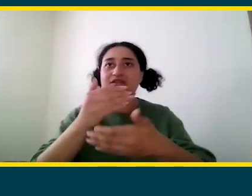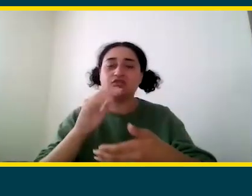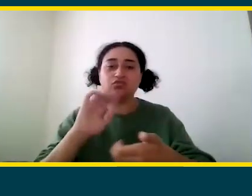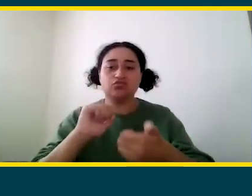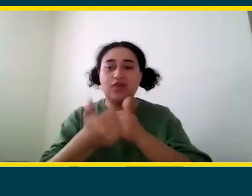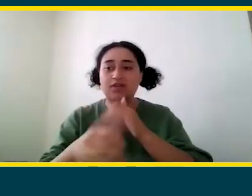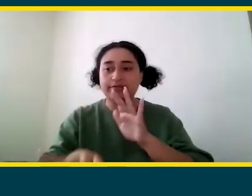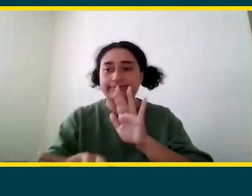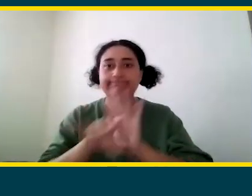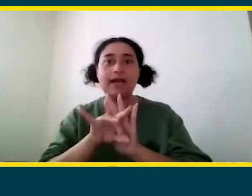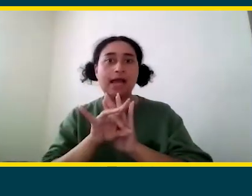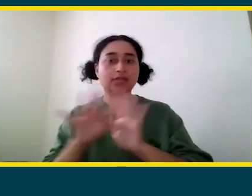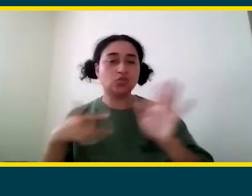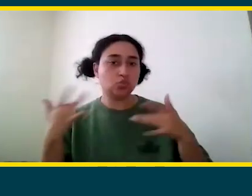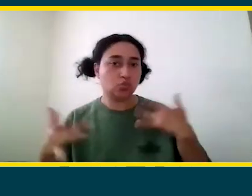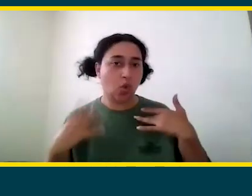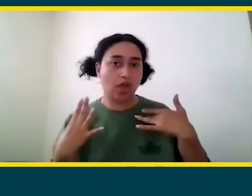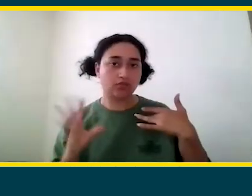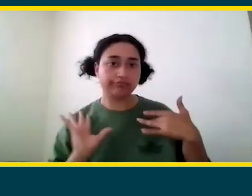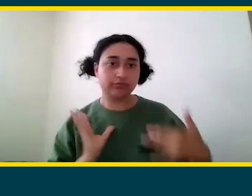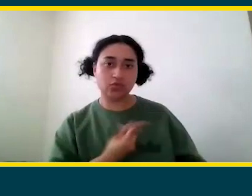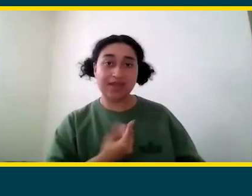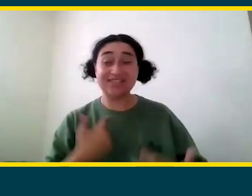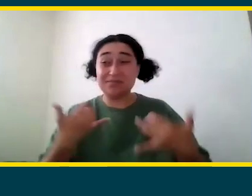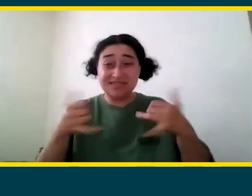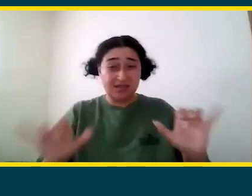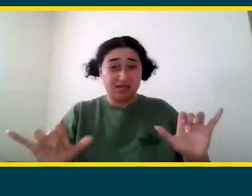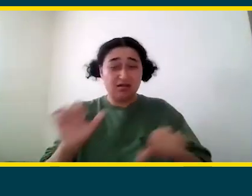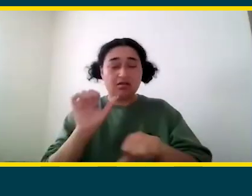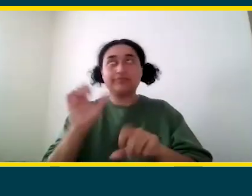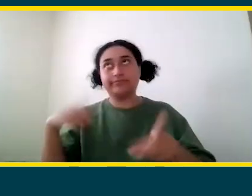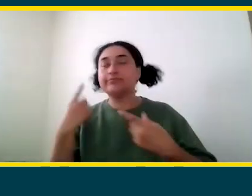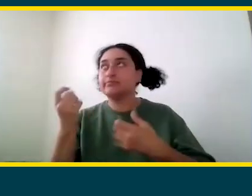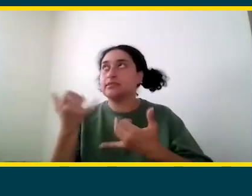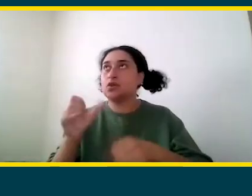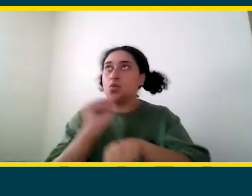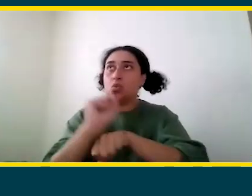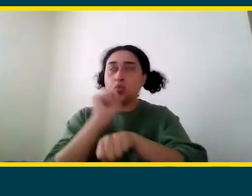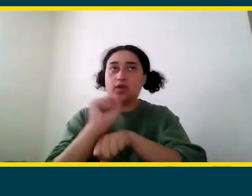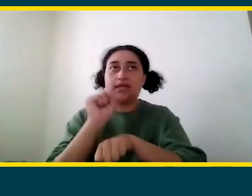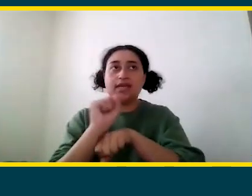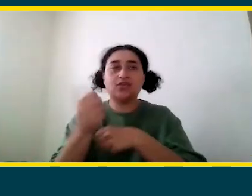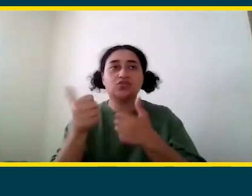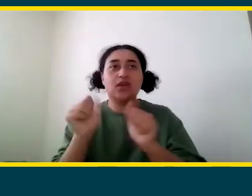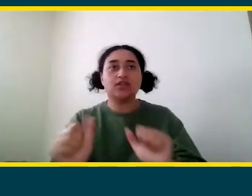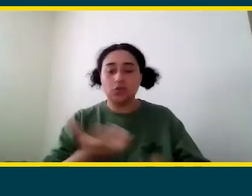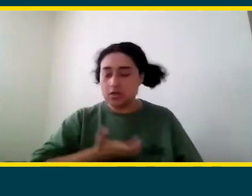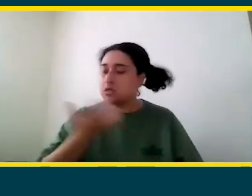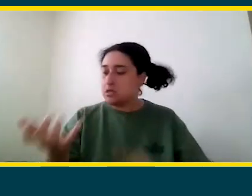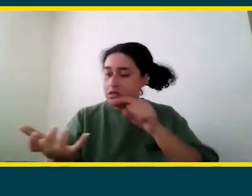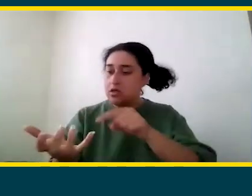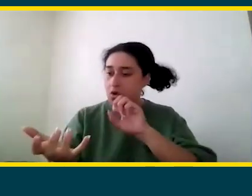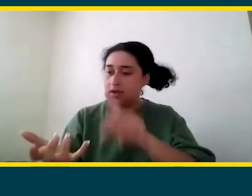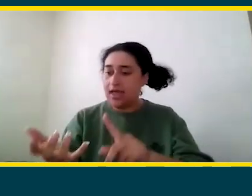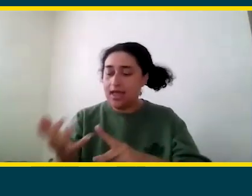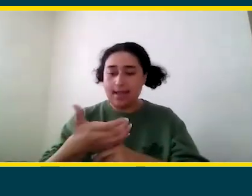because I'm still, but I have been working on having to take out, okay, this is a mask I used to